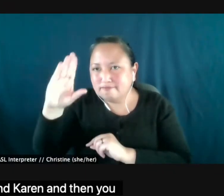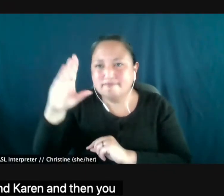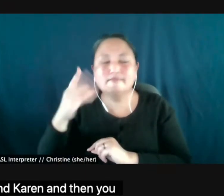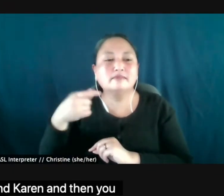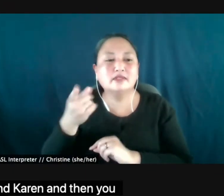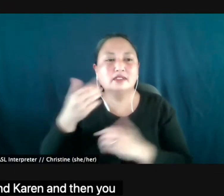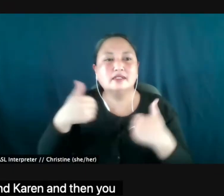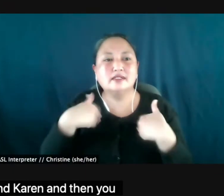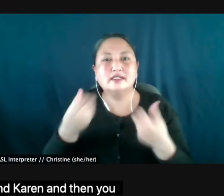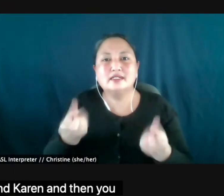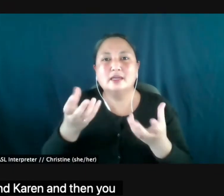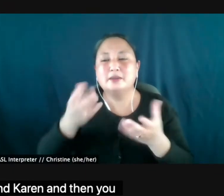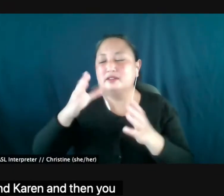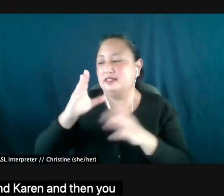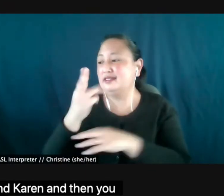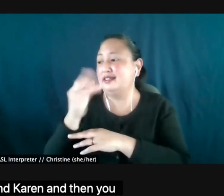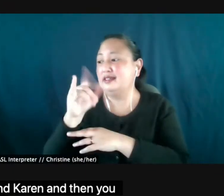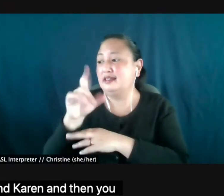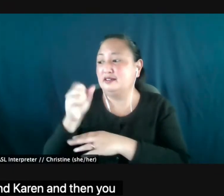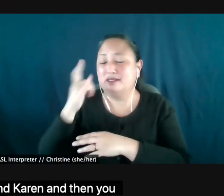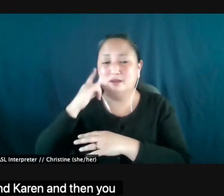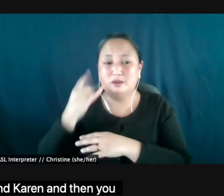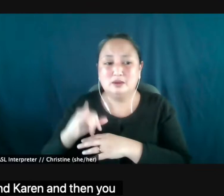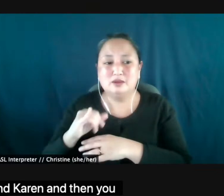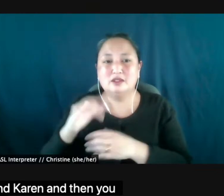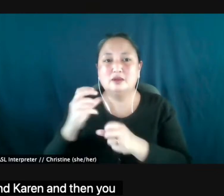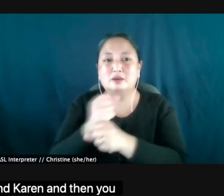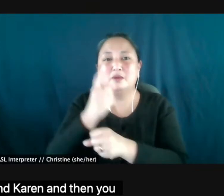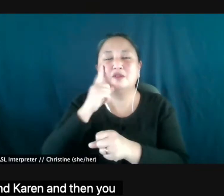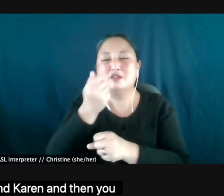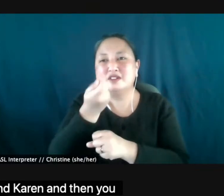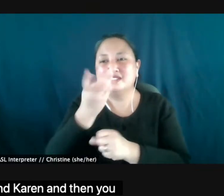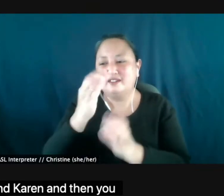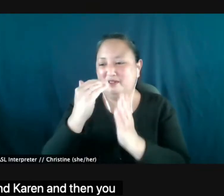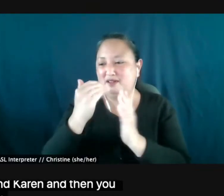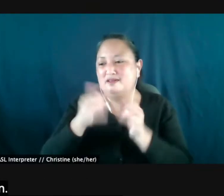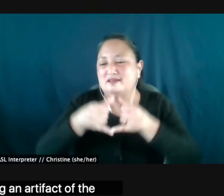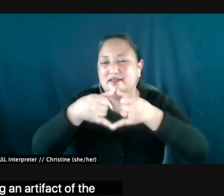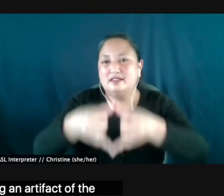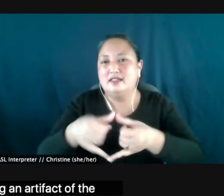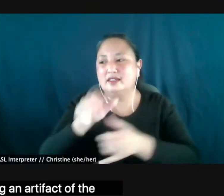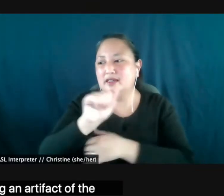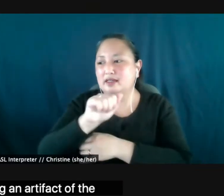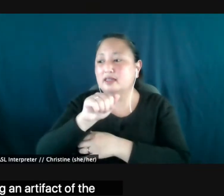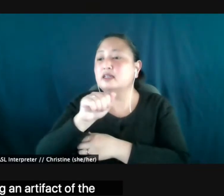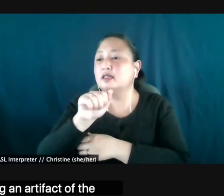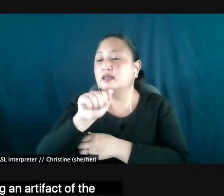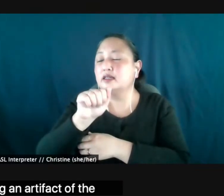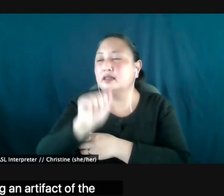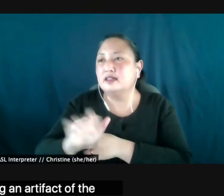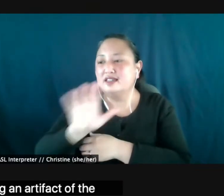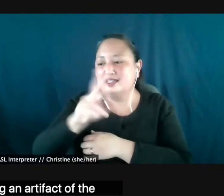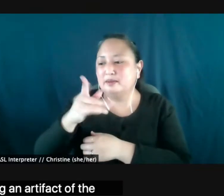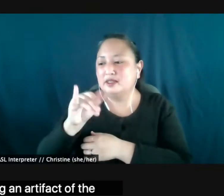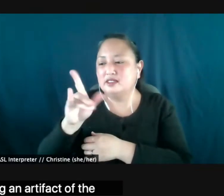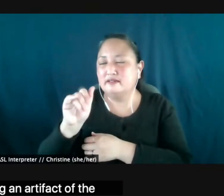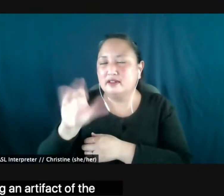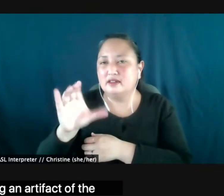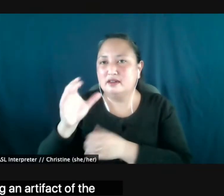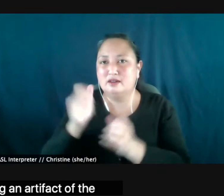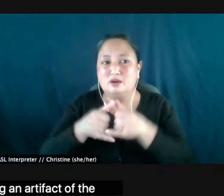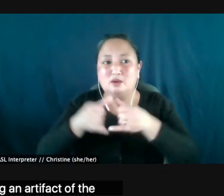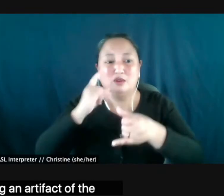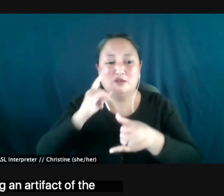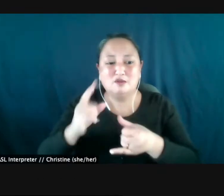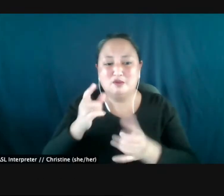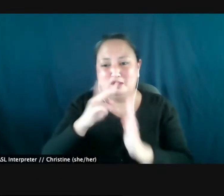of How Much of These Hills is Gold, winner of the Academy of Arts and Letters Rosenthal Award and the Asian Pacific Award for Literature, nominated for the Booker Prize